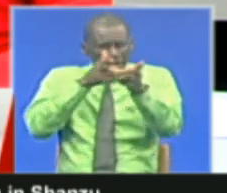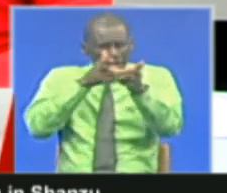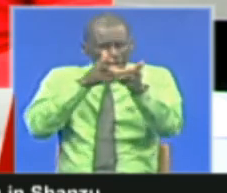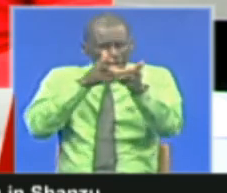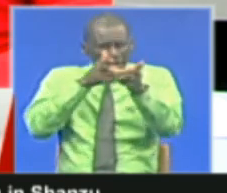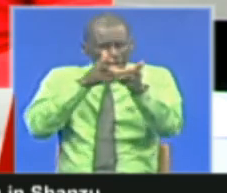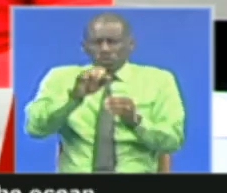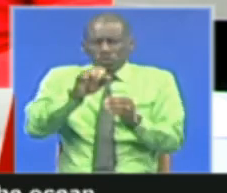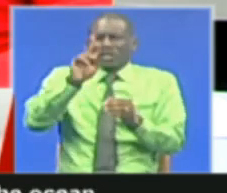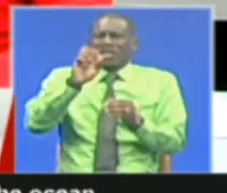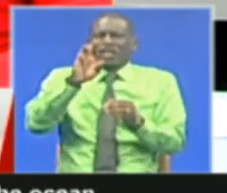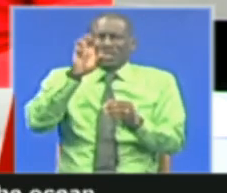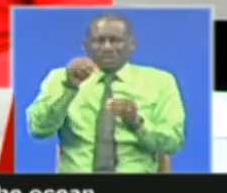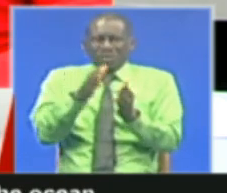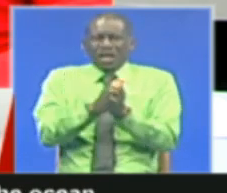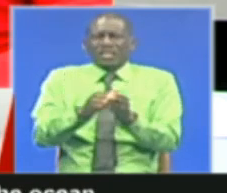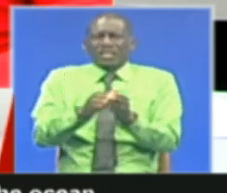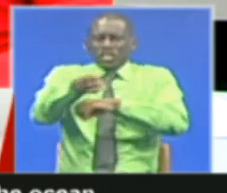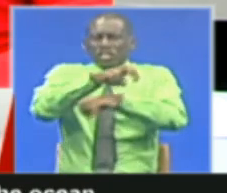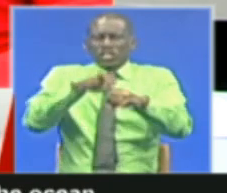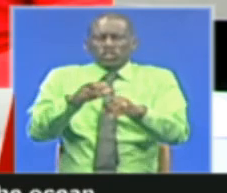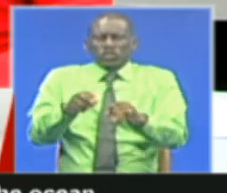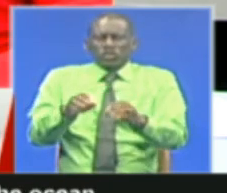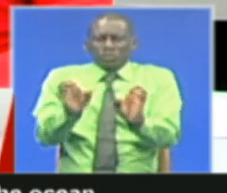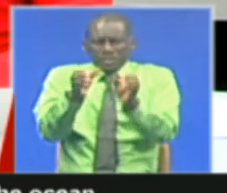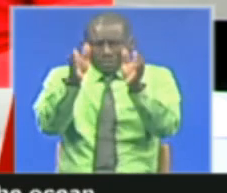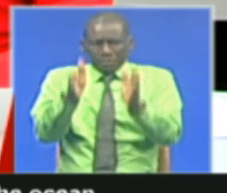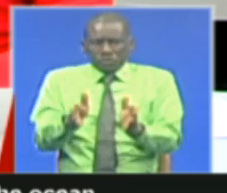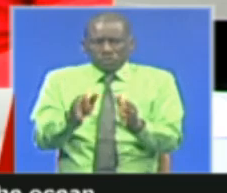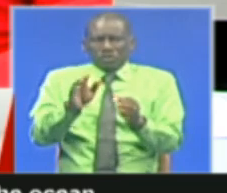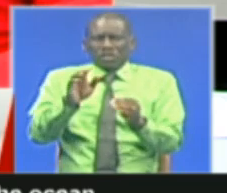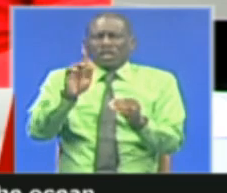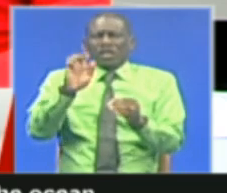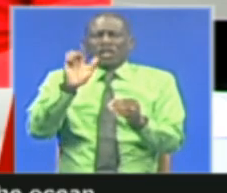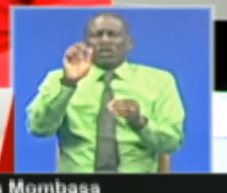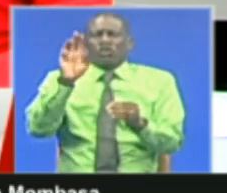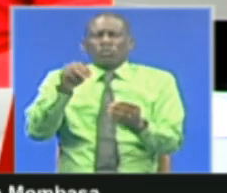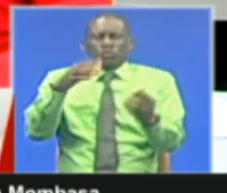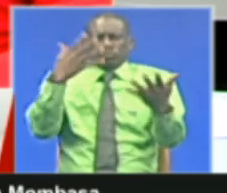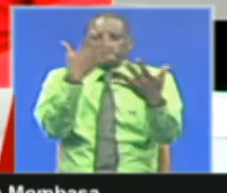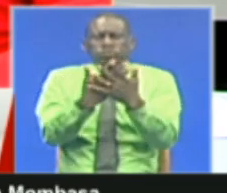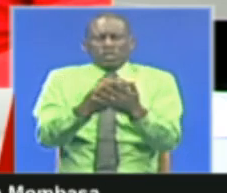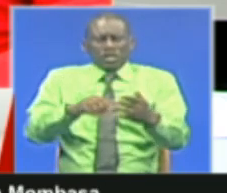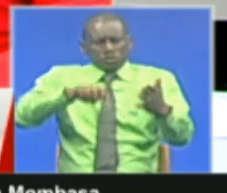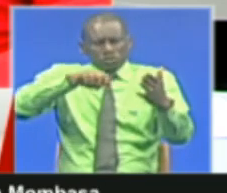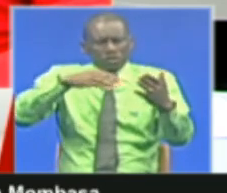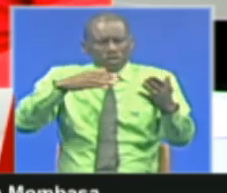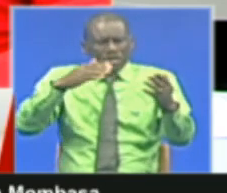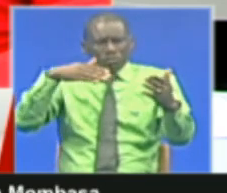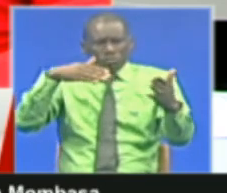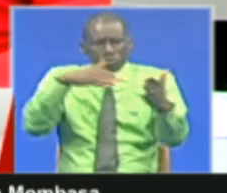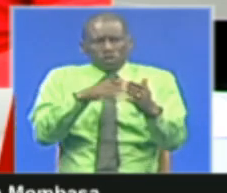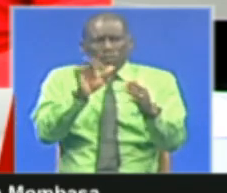Nation photojournalist Laban Walloga were beaten and handcuffed by security personnel when they went to seek